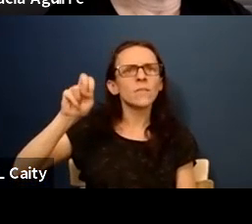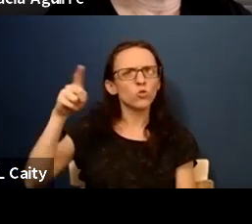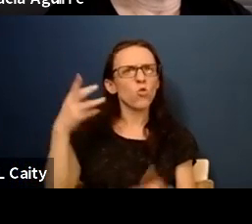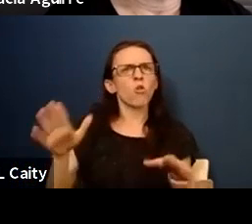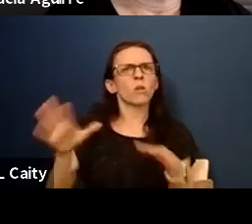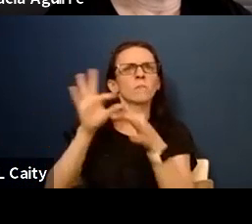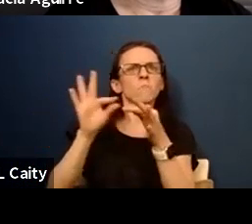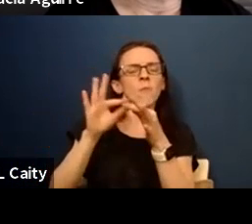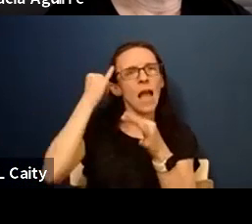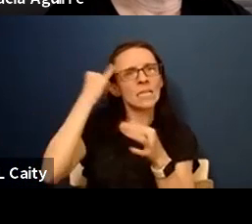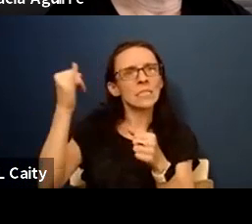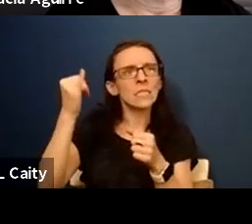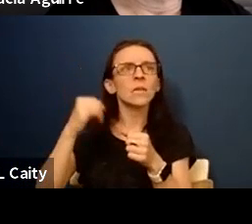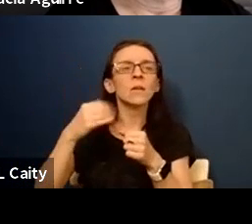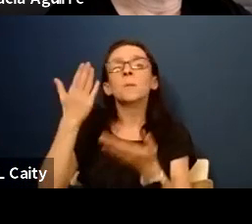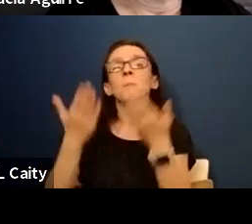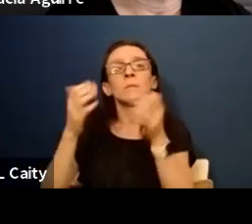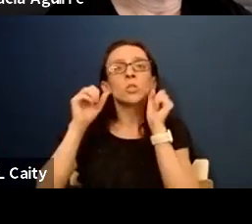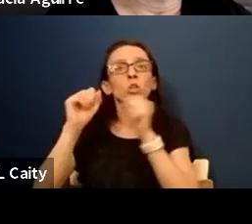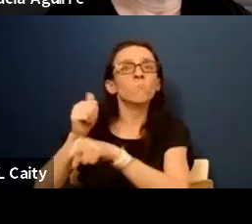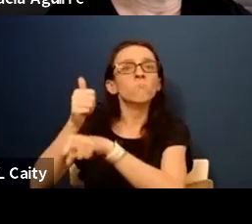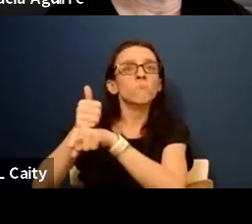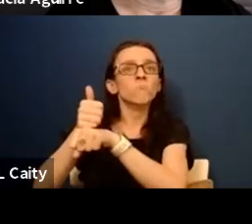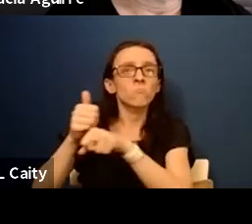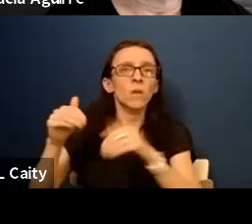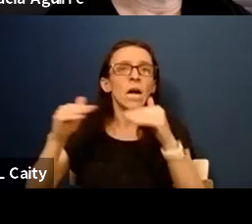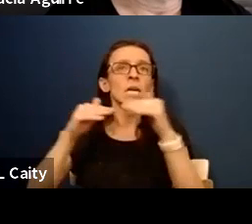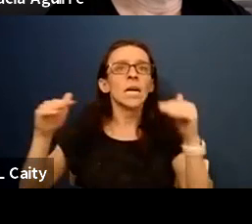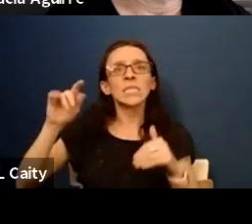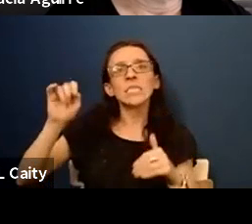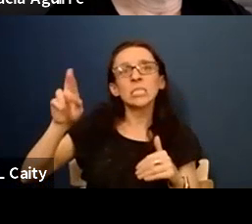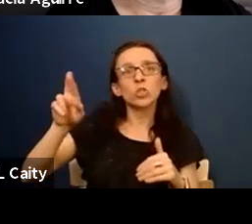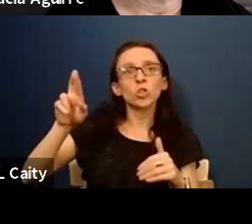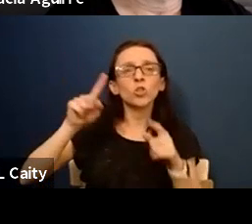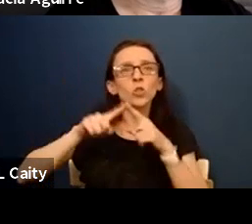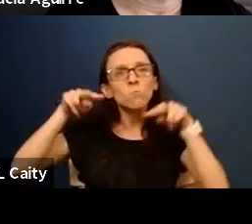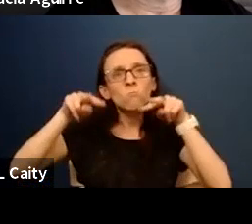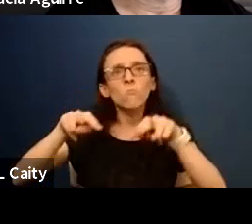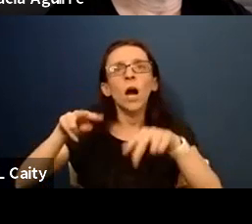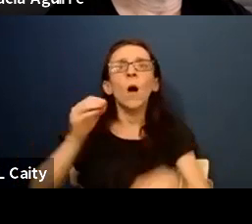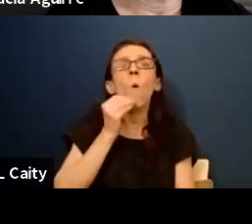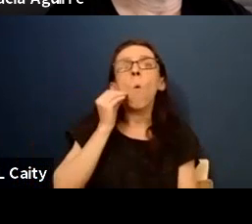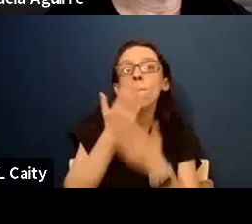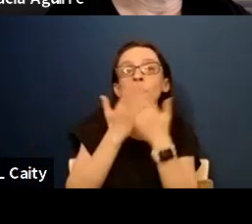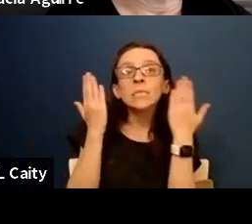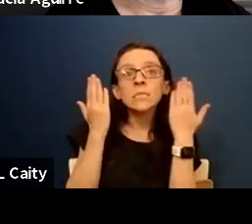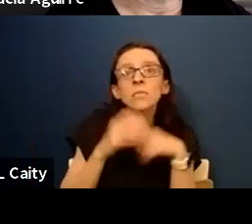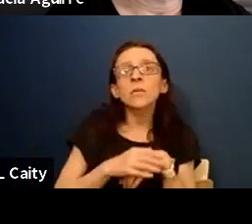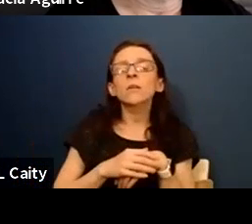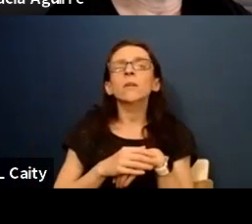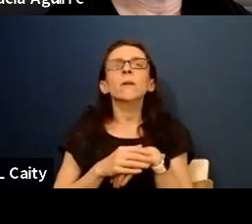of possibly establishing a tier that looks at homeless, looks at